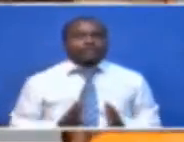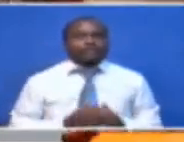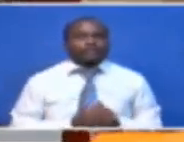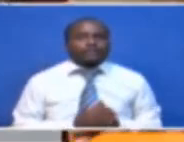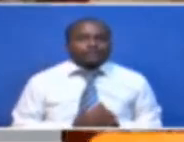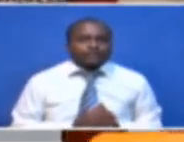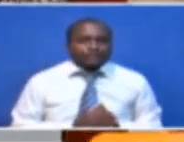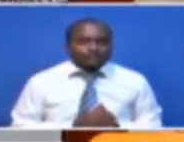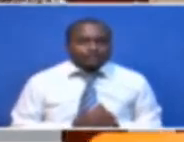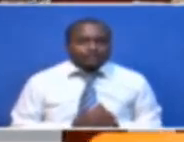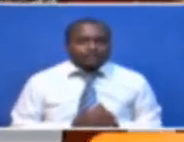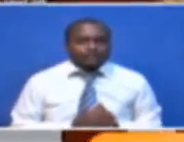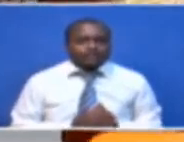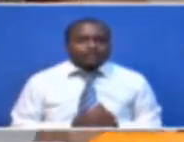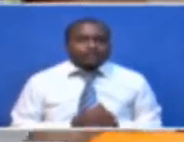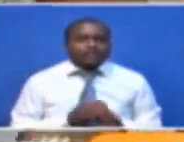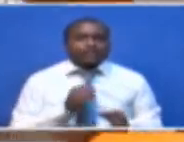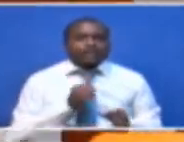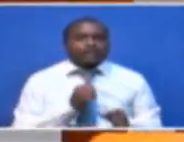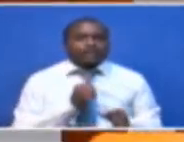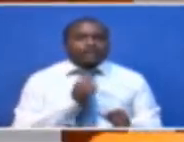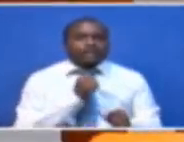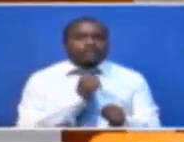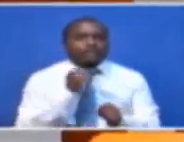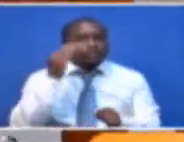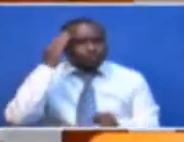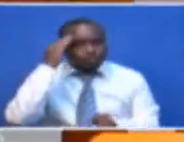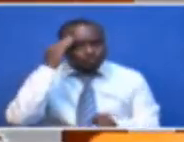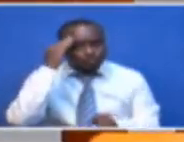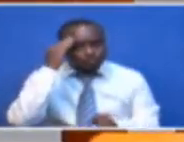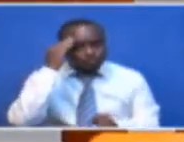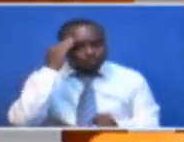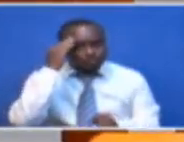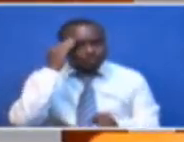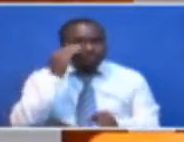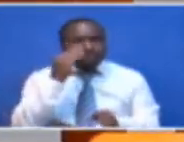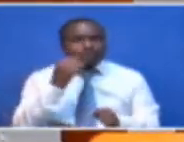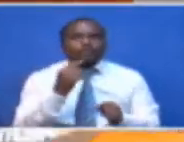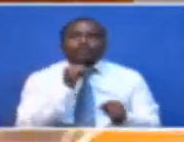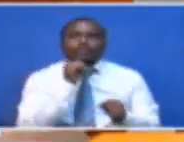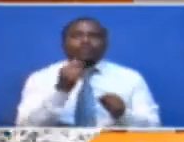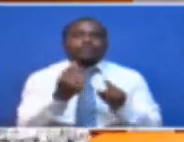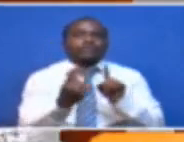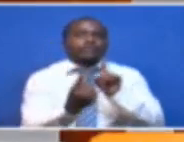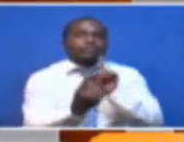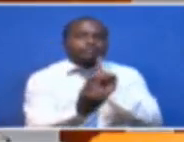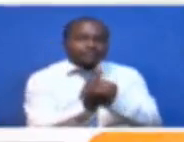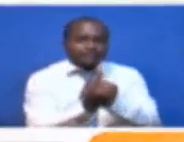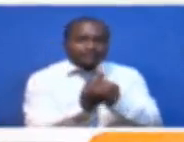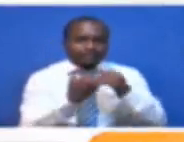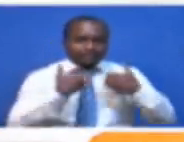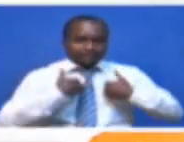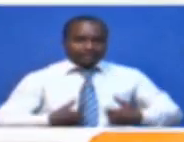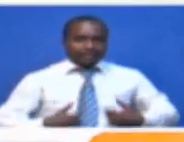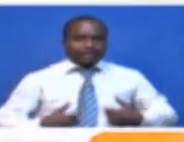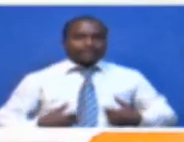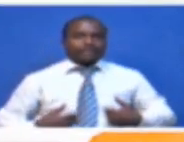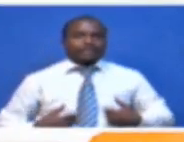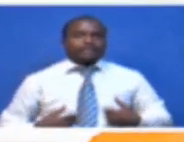And do you know, it is not Njiru who was being met. It was the parcel. I was part of the packaging.